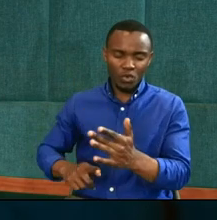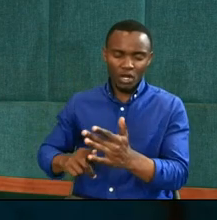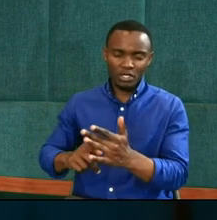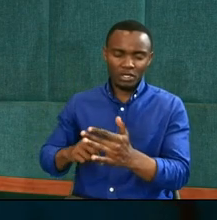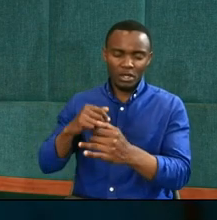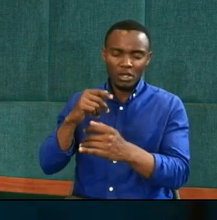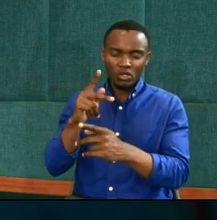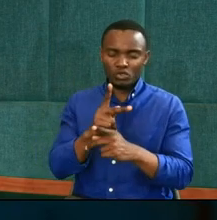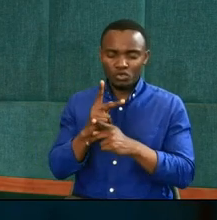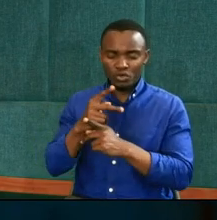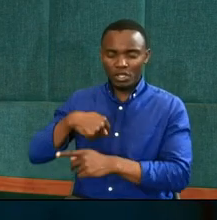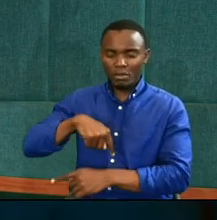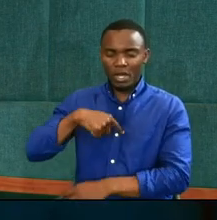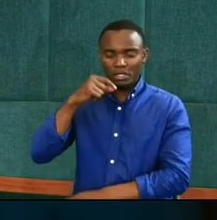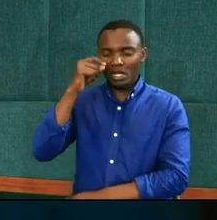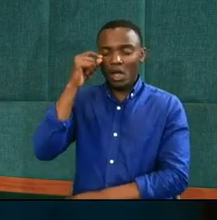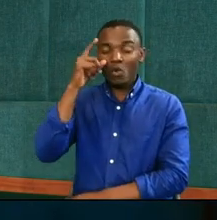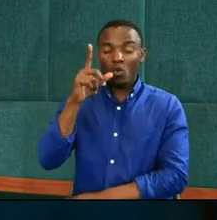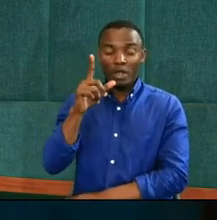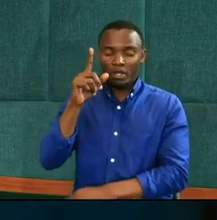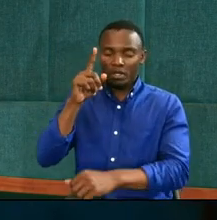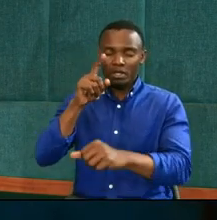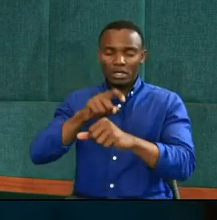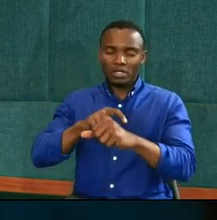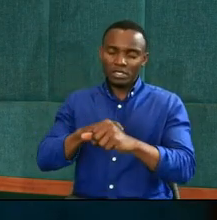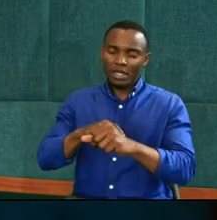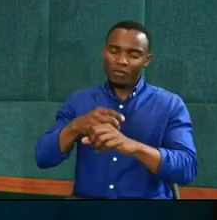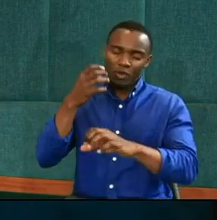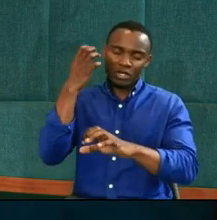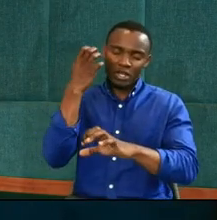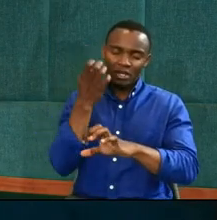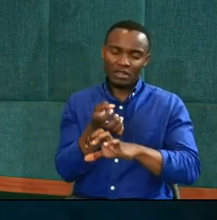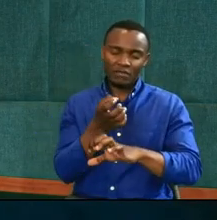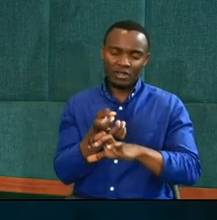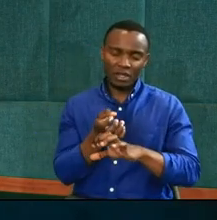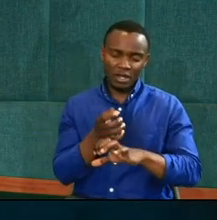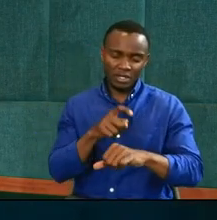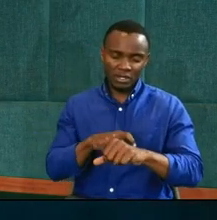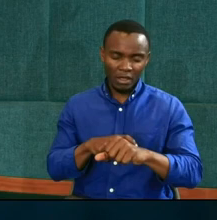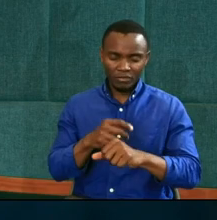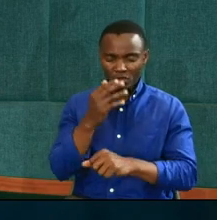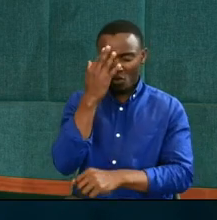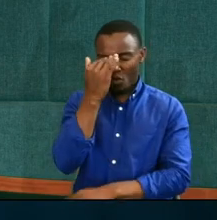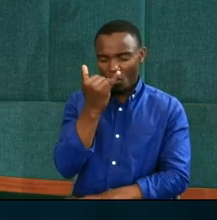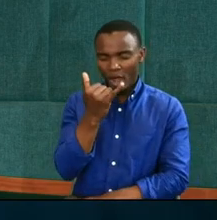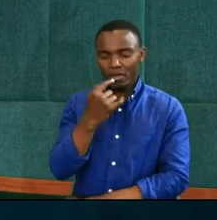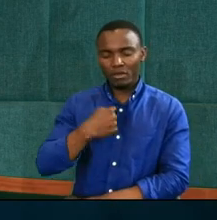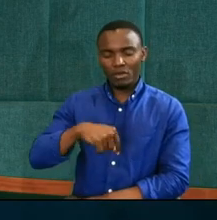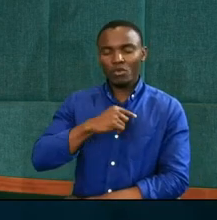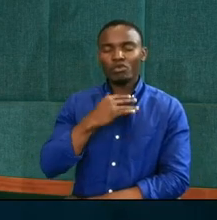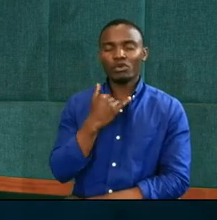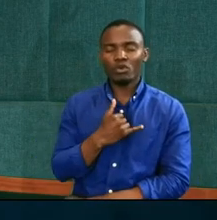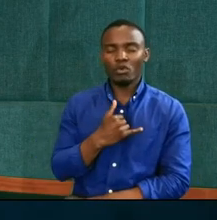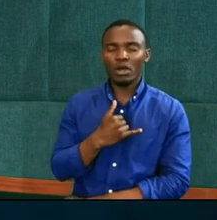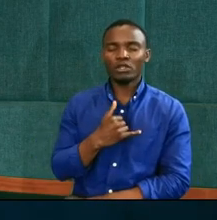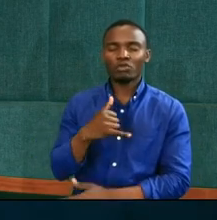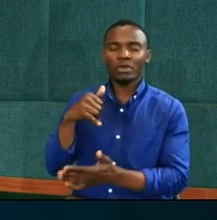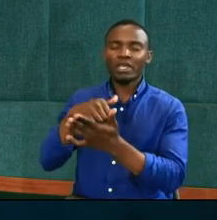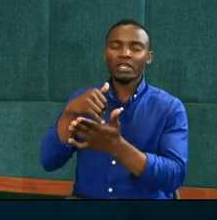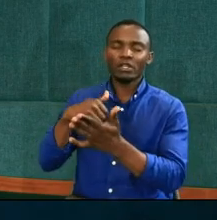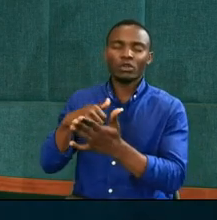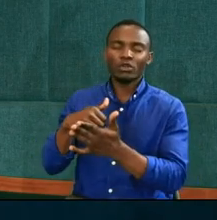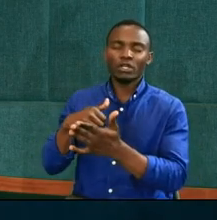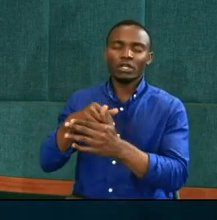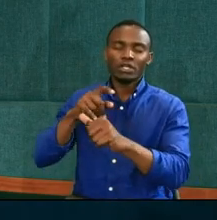awake during these very difficult times. Because we want to be in the number.